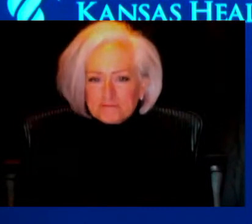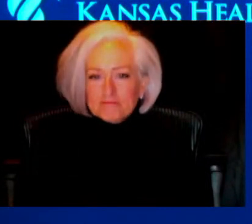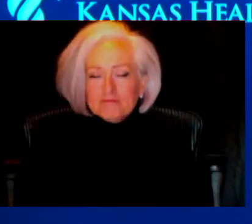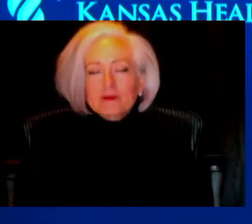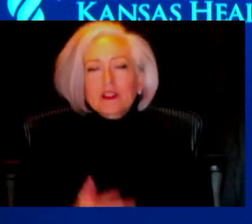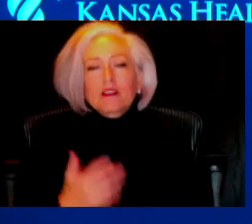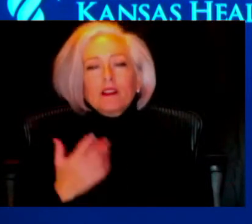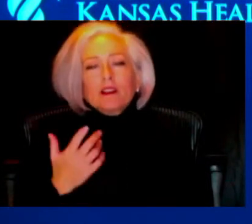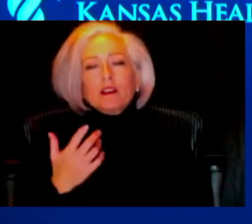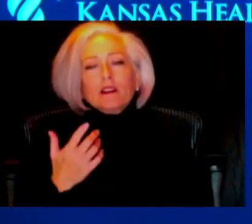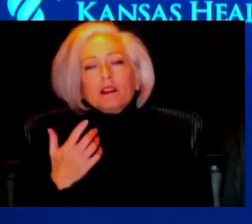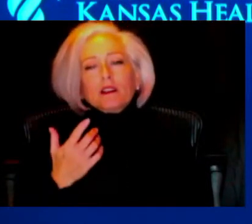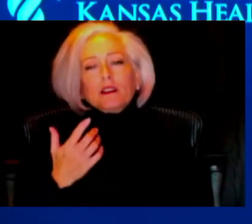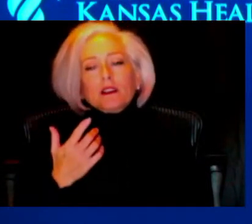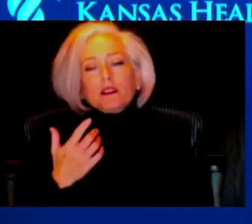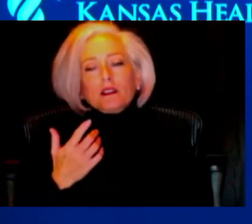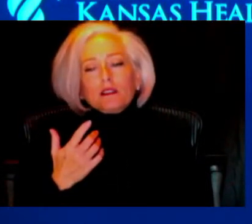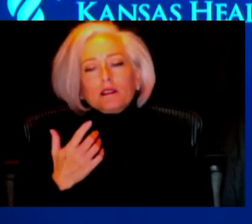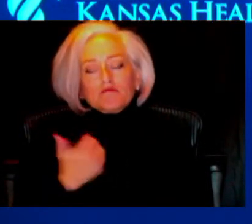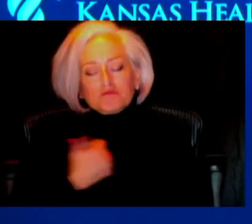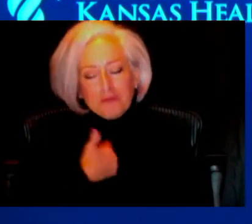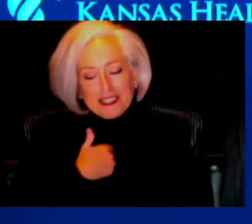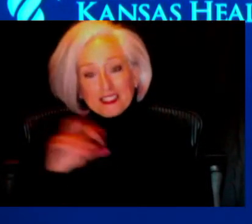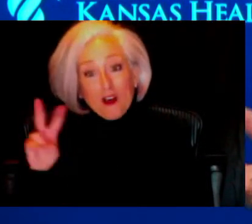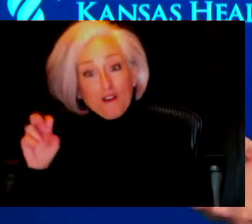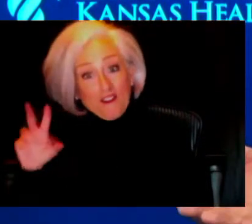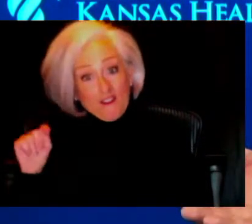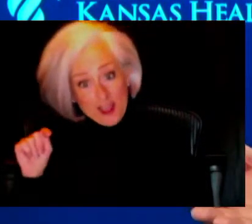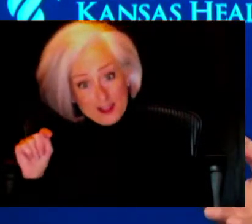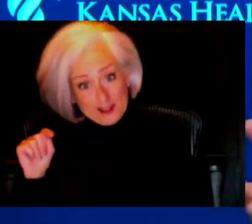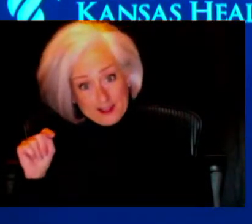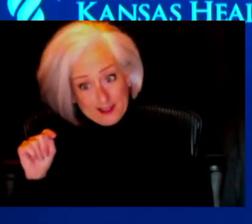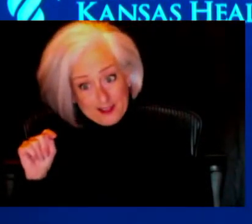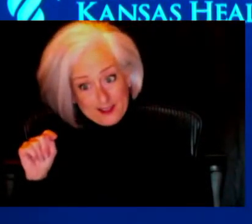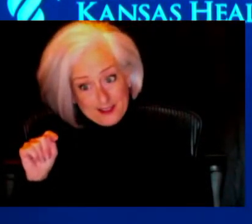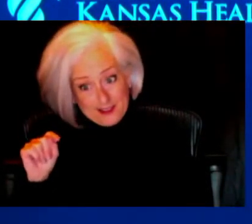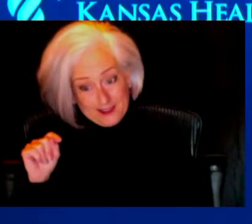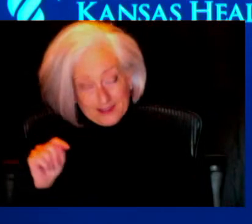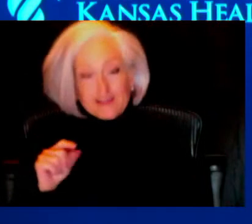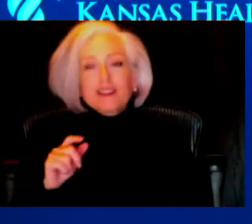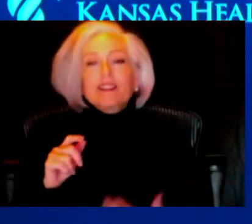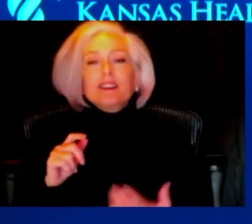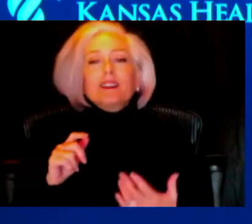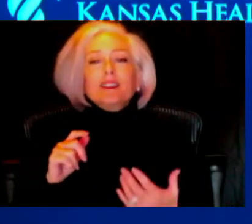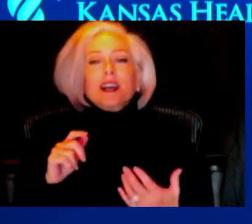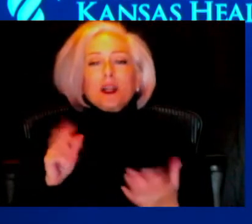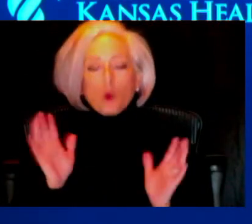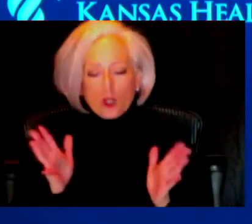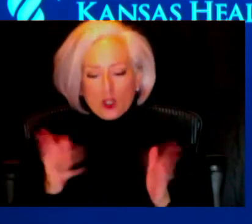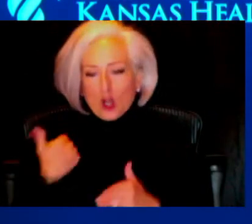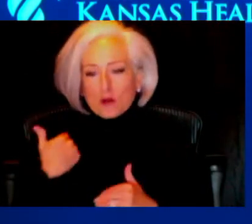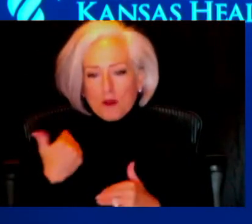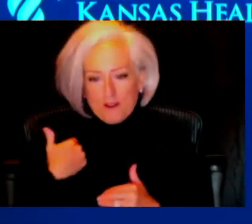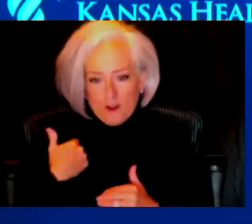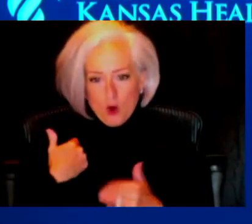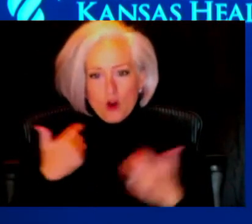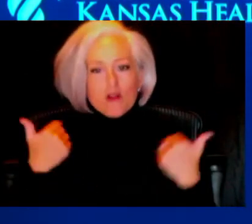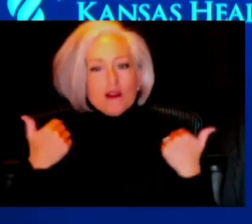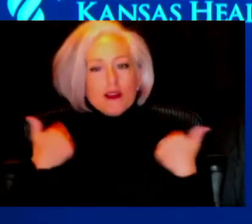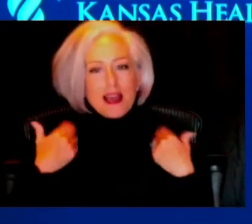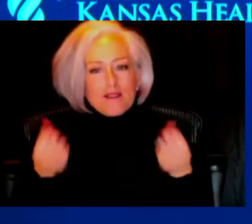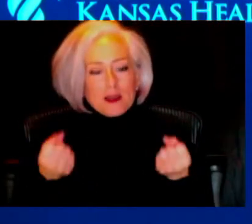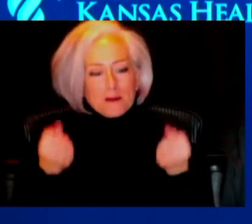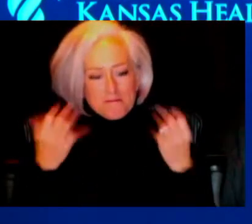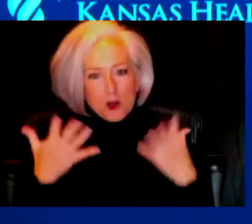it as a veteran and having, you know, as we talked earlier, having multiple